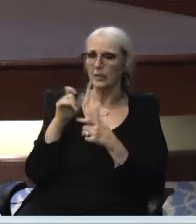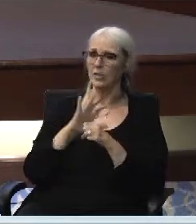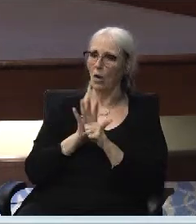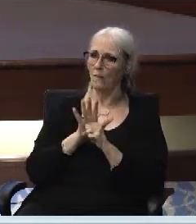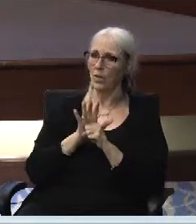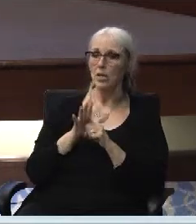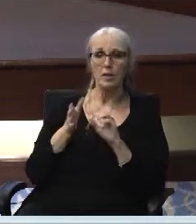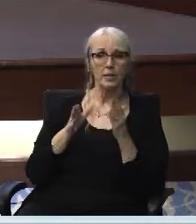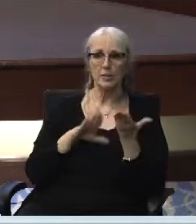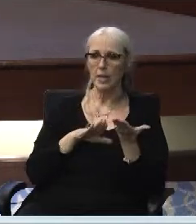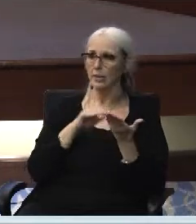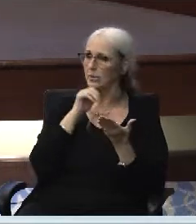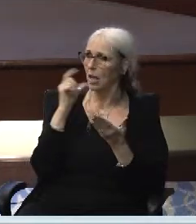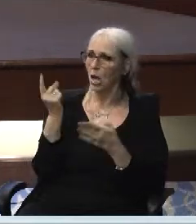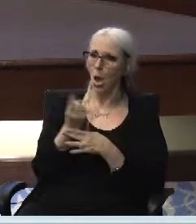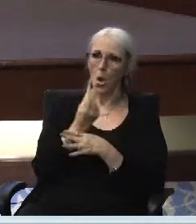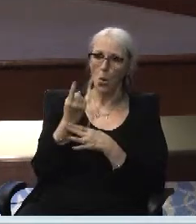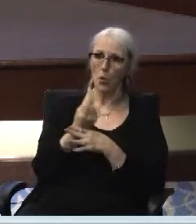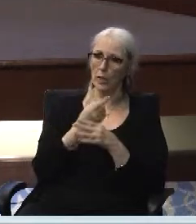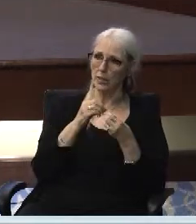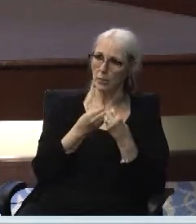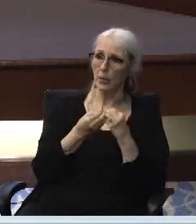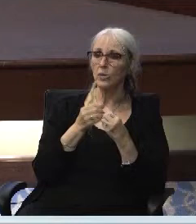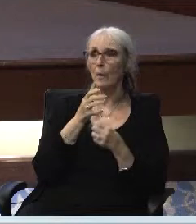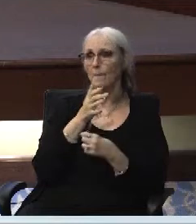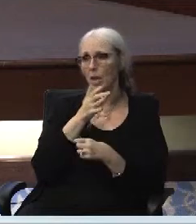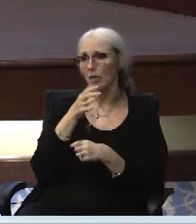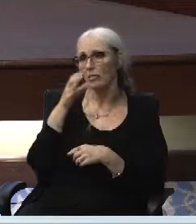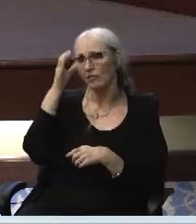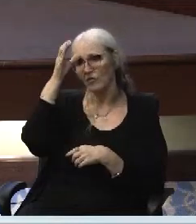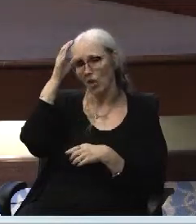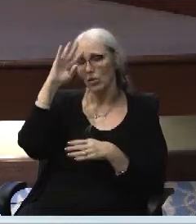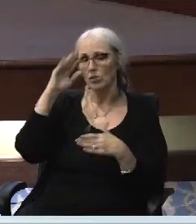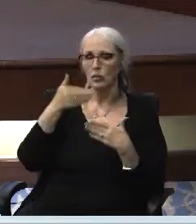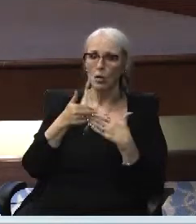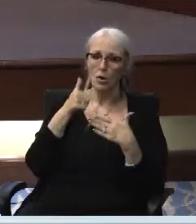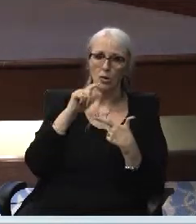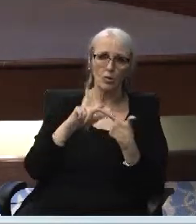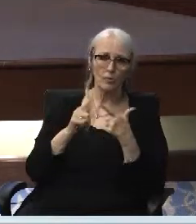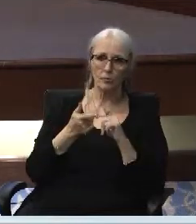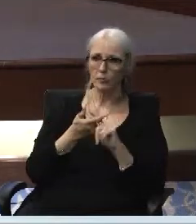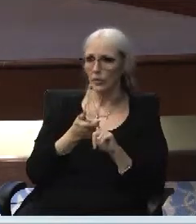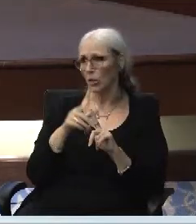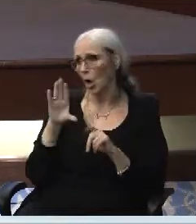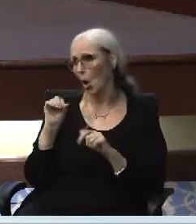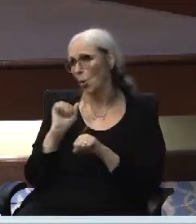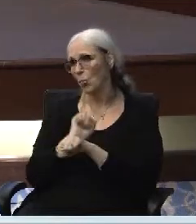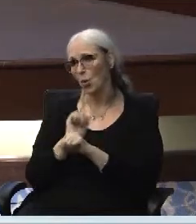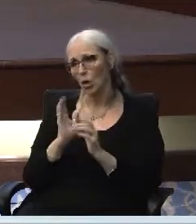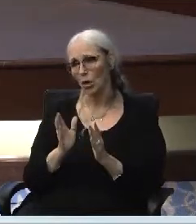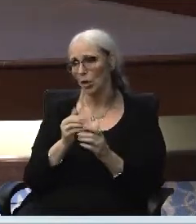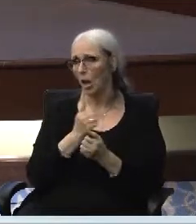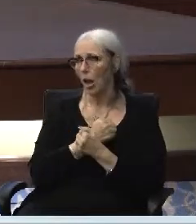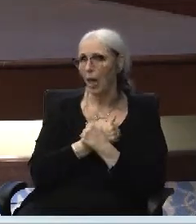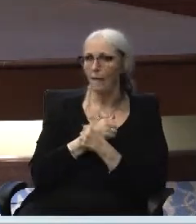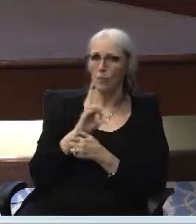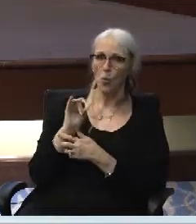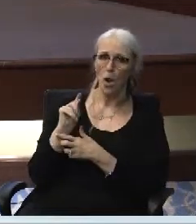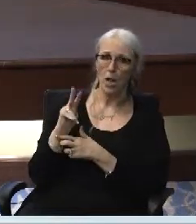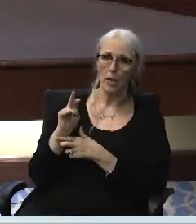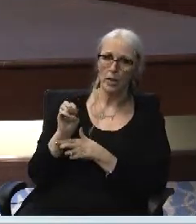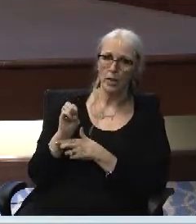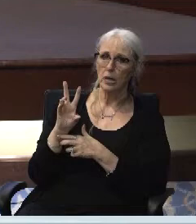deaths are not just numbers, but are indeed mothers, fathers, daughters, sons, friends, co-workers, and loved ones that are no longer with